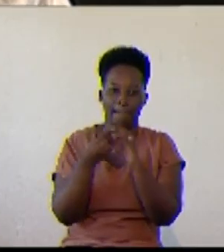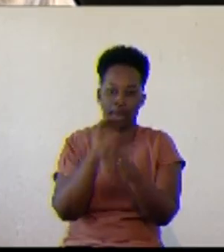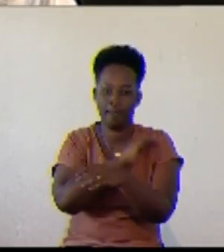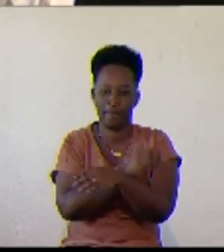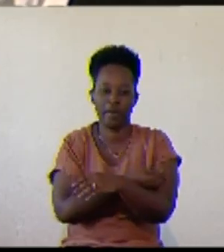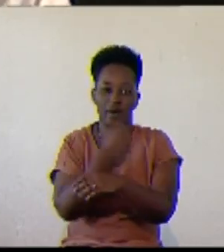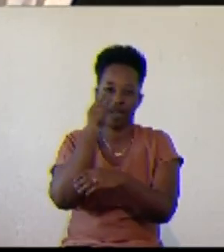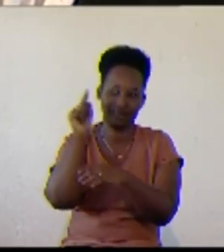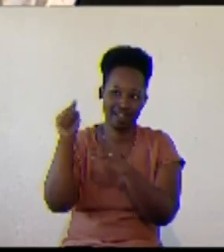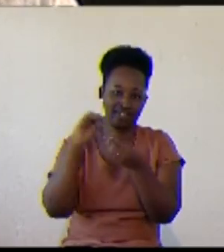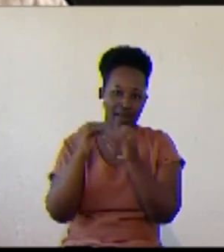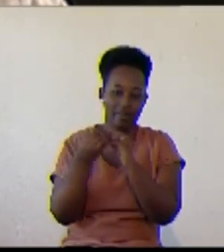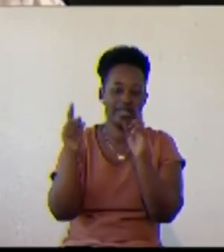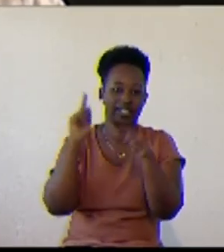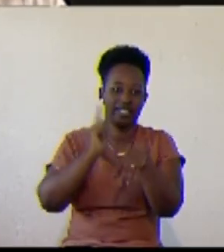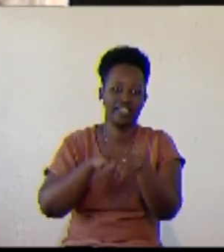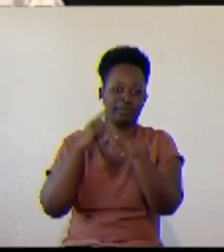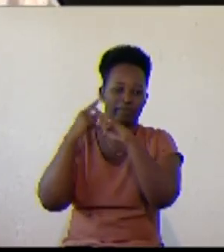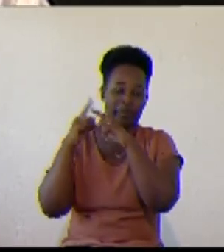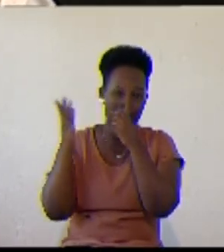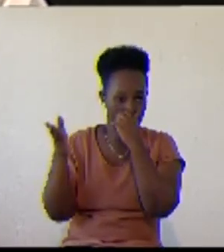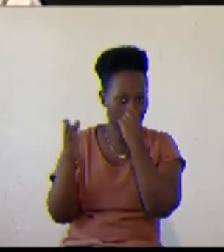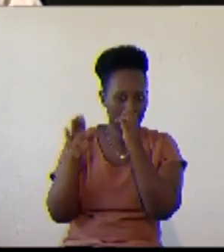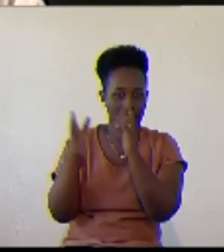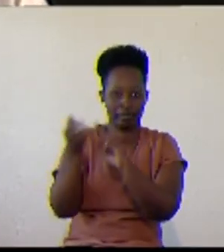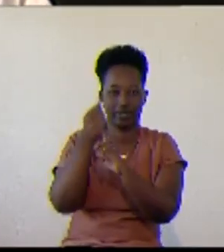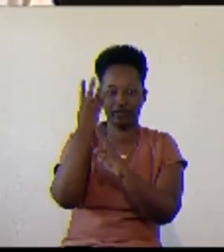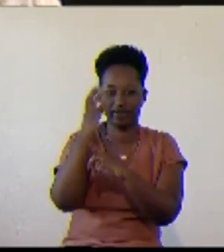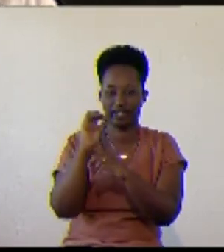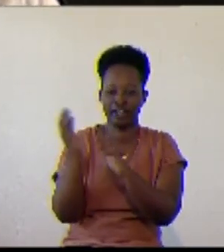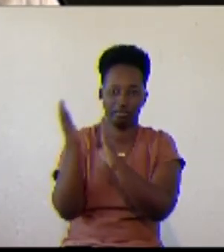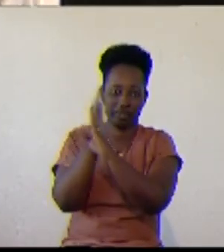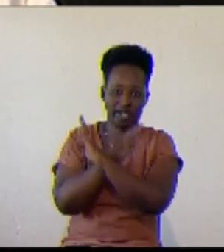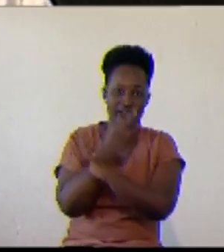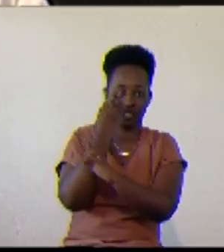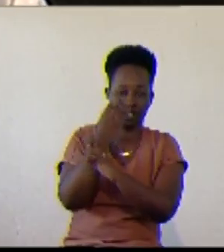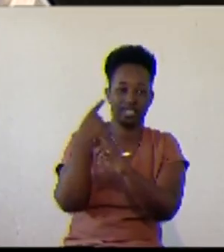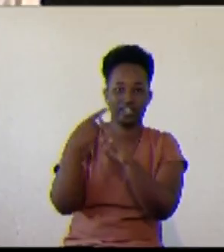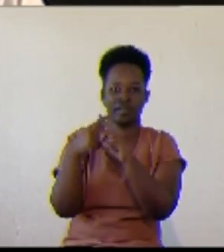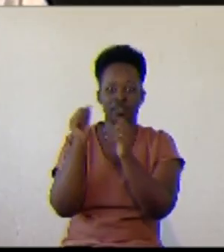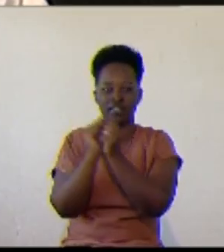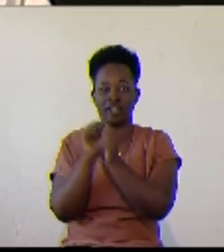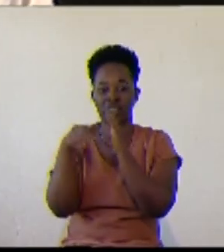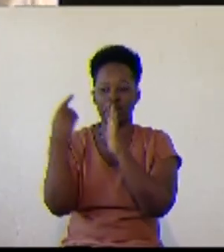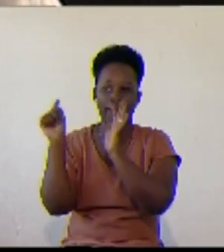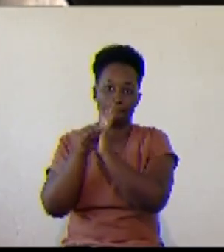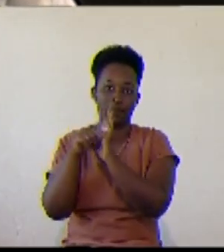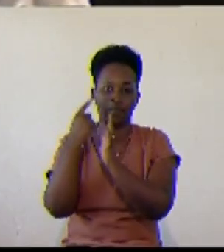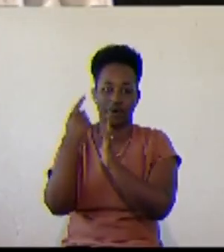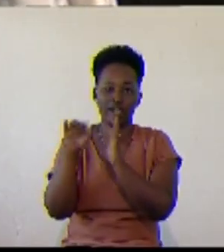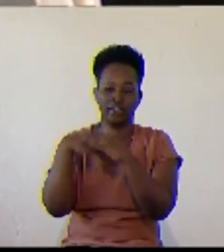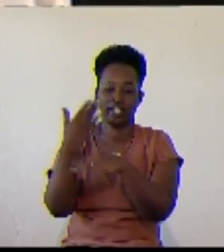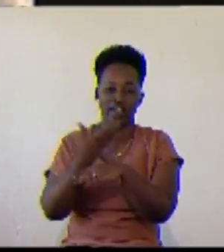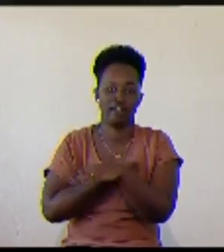that number. And when you multiply it here, this is 40. When you bring 3 here, times 10, 30, then you subtract 1 here, you remain with